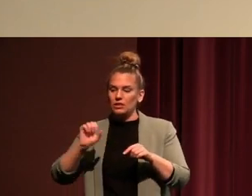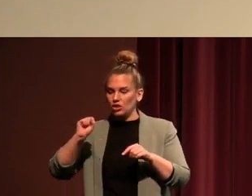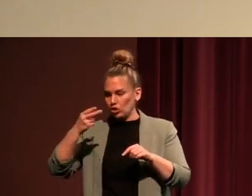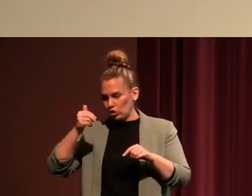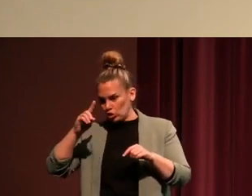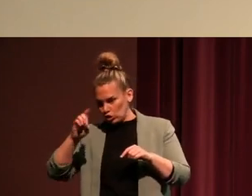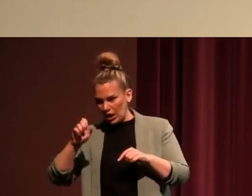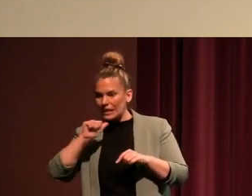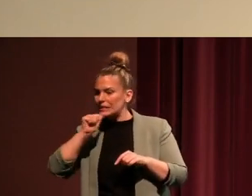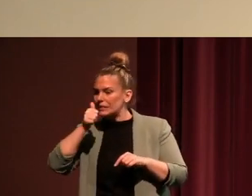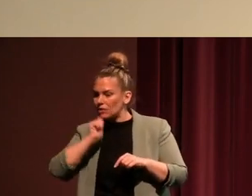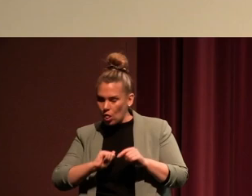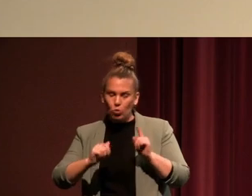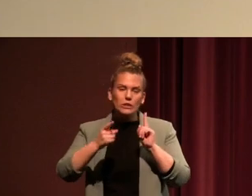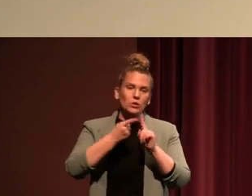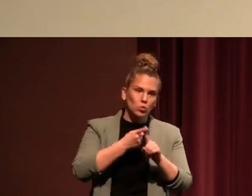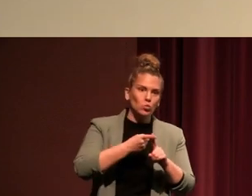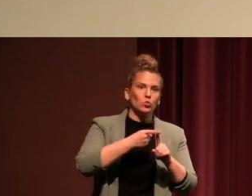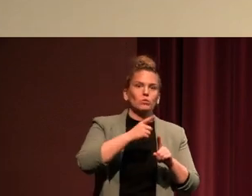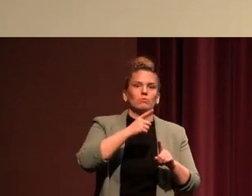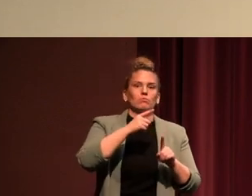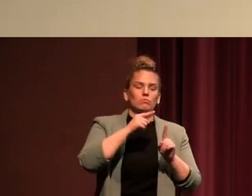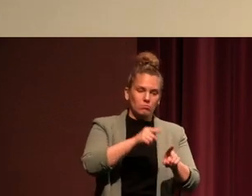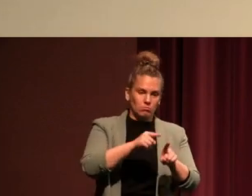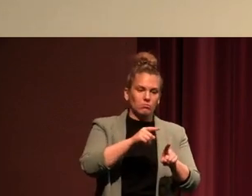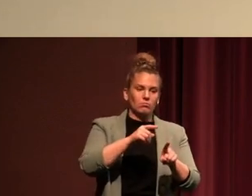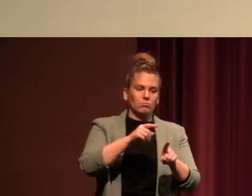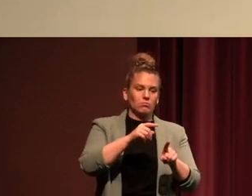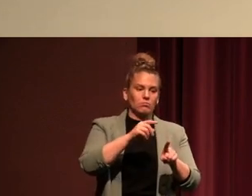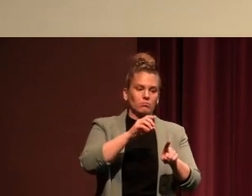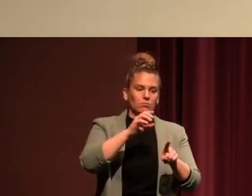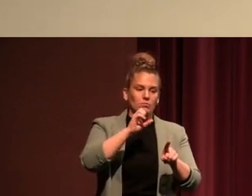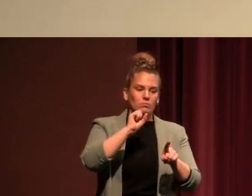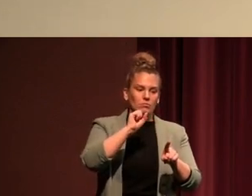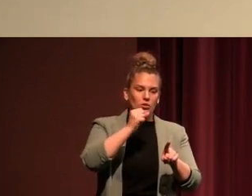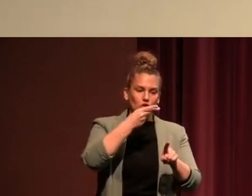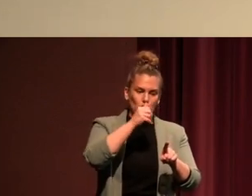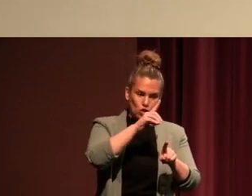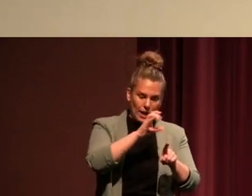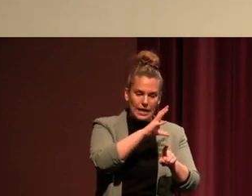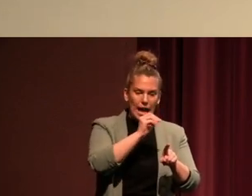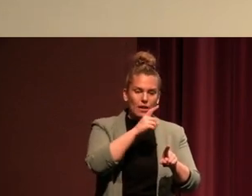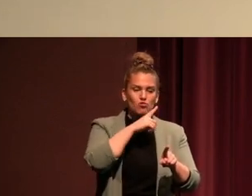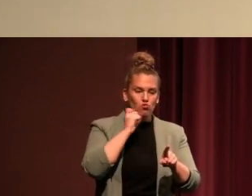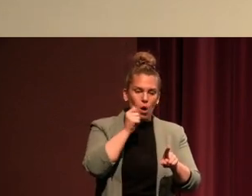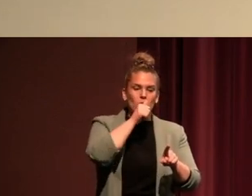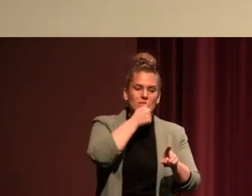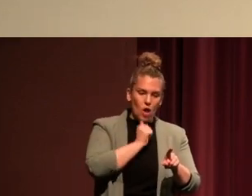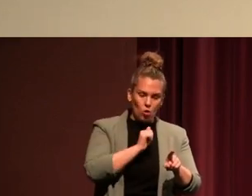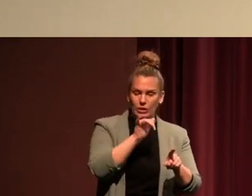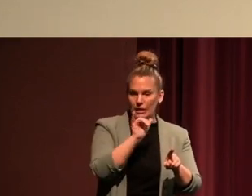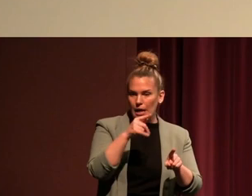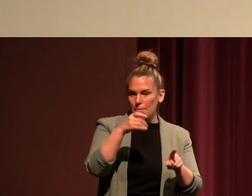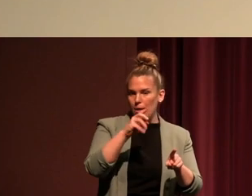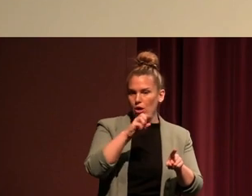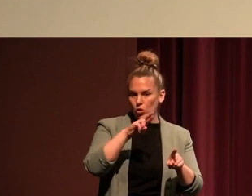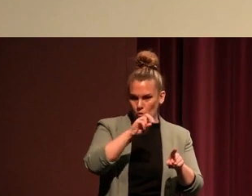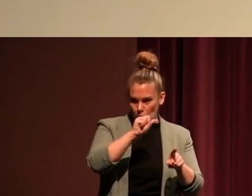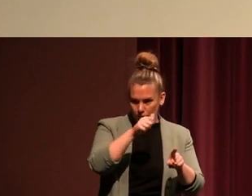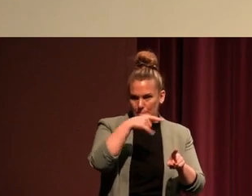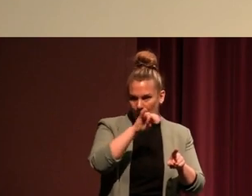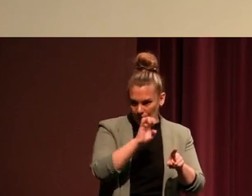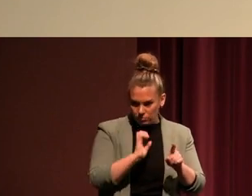intolerant species like ponderosa pine. And you probably should be asking yourself, well, what does history have to do with it? Why